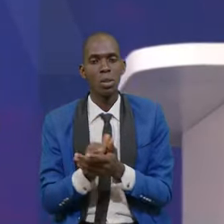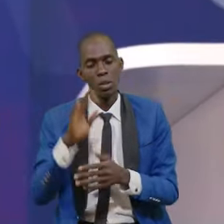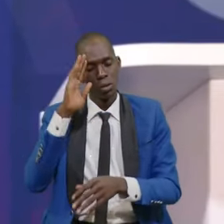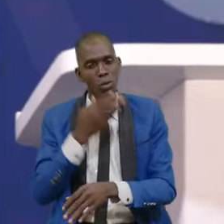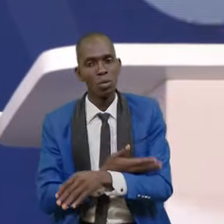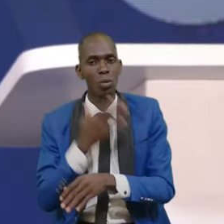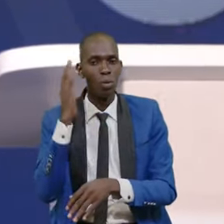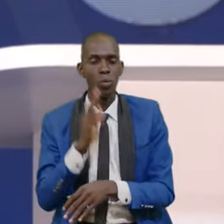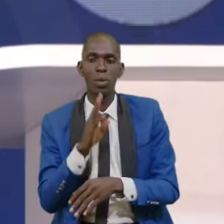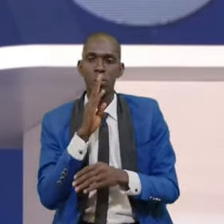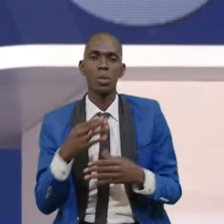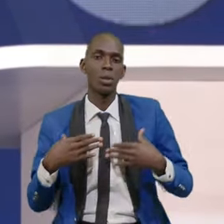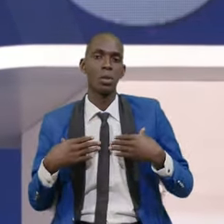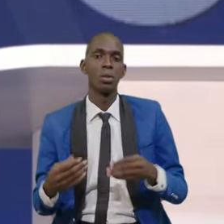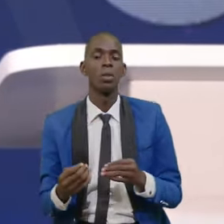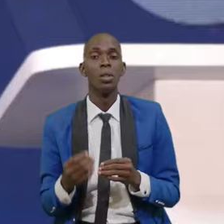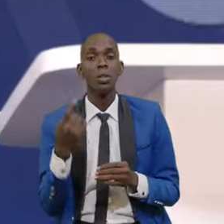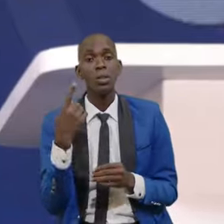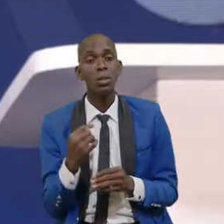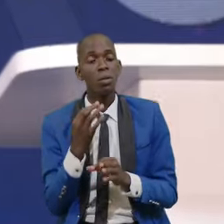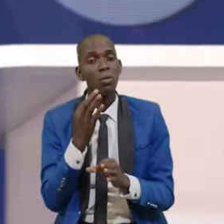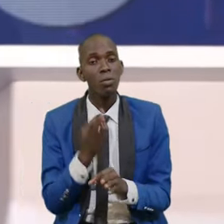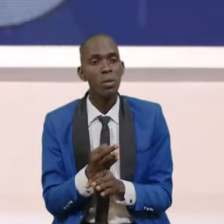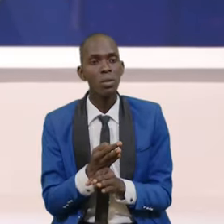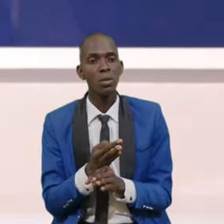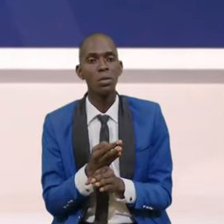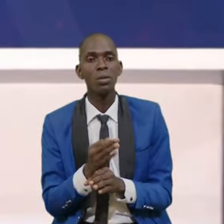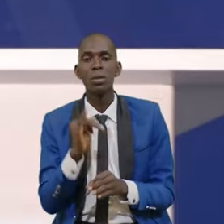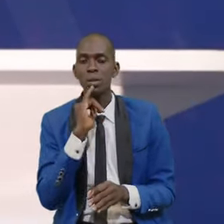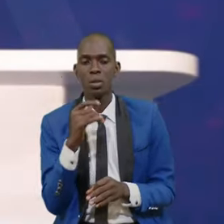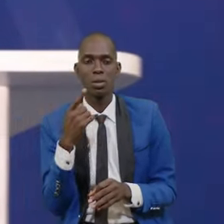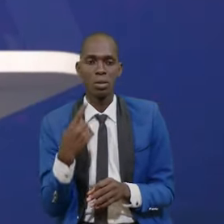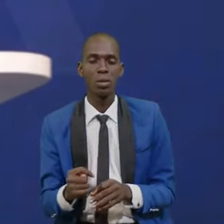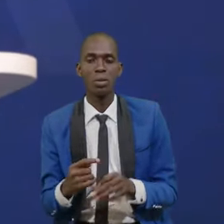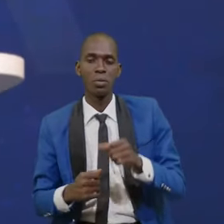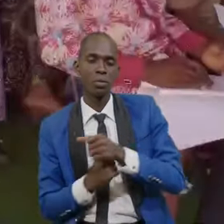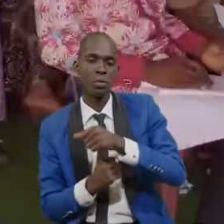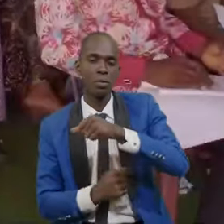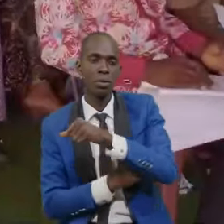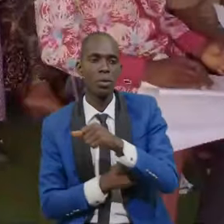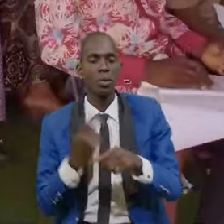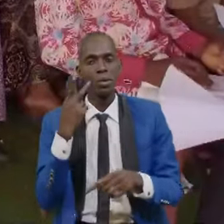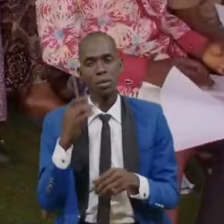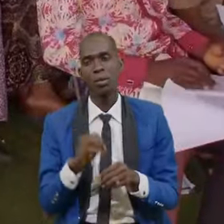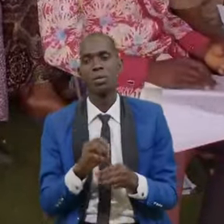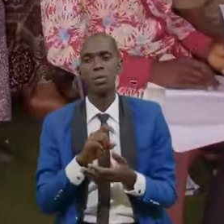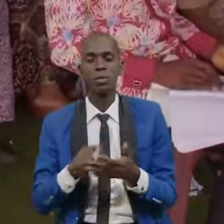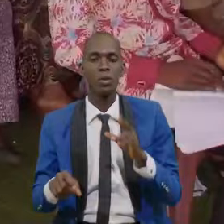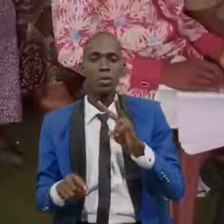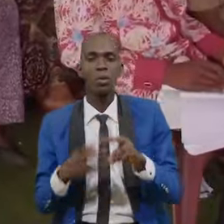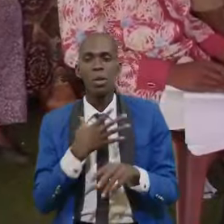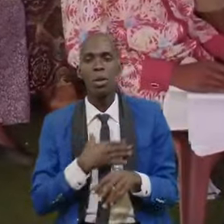The faith is the foundation. Look at verse 2. It tells us in verse 2, it says, and of the doctrine